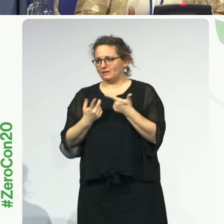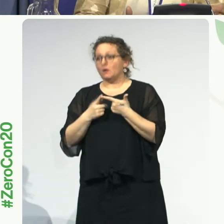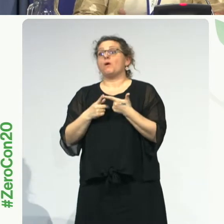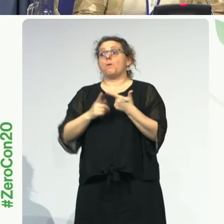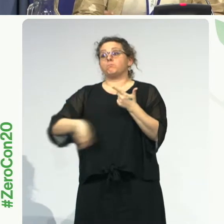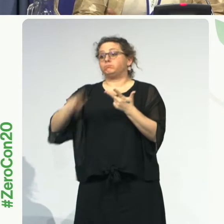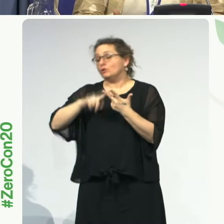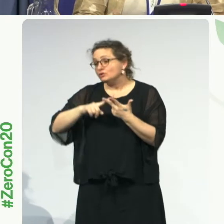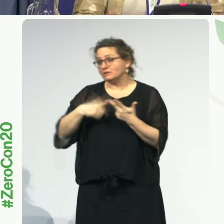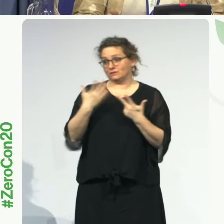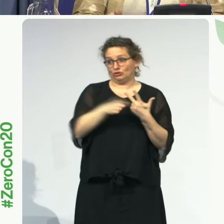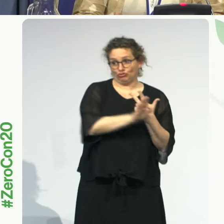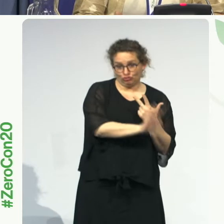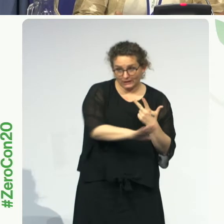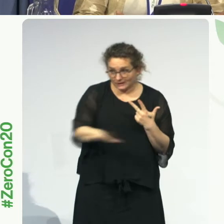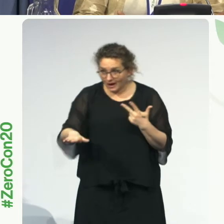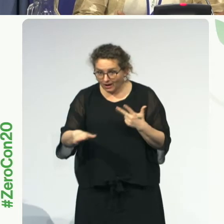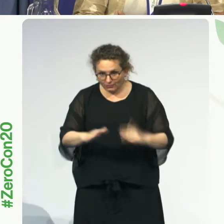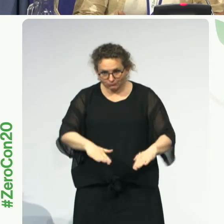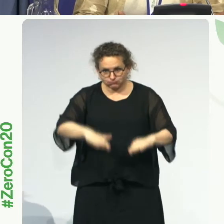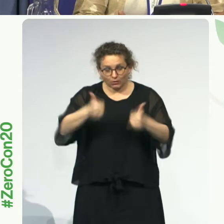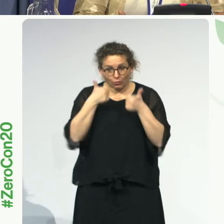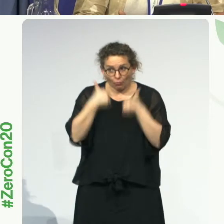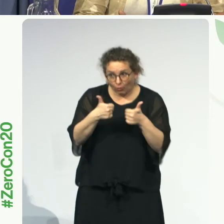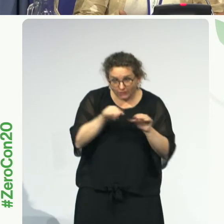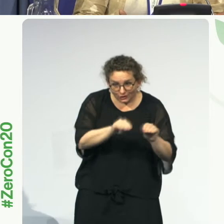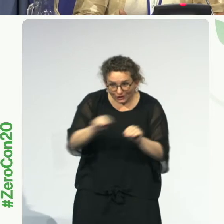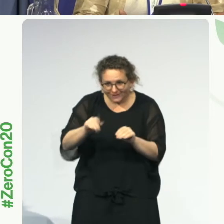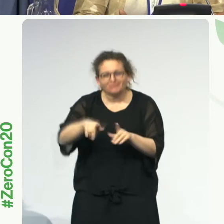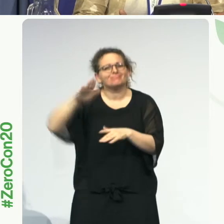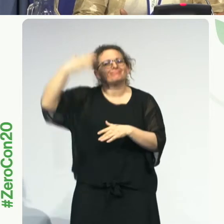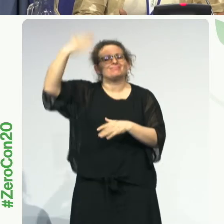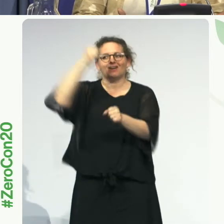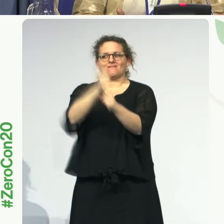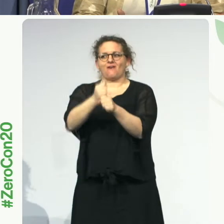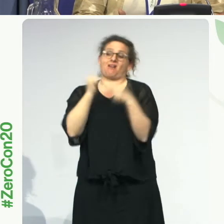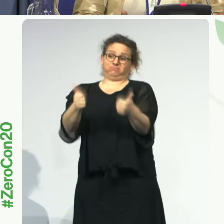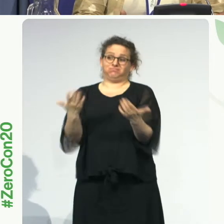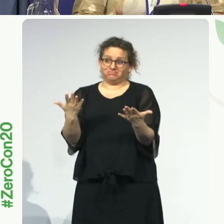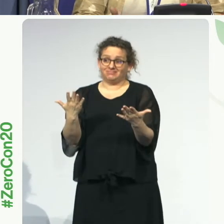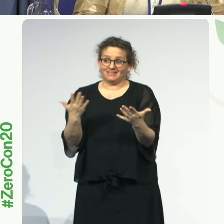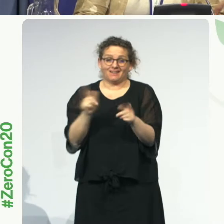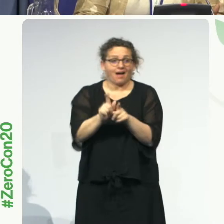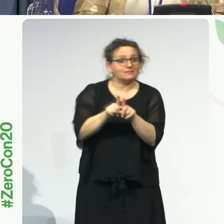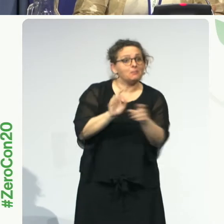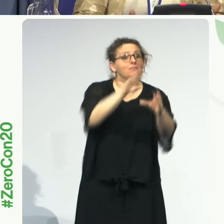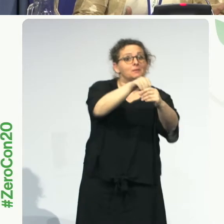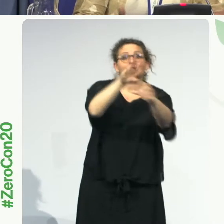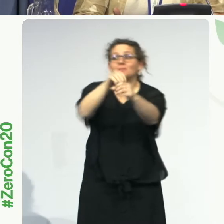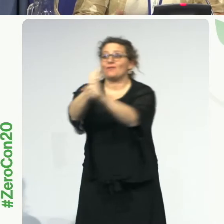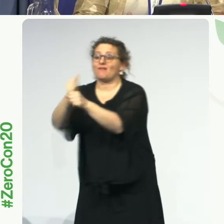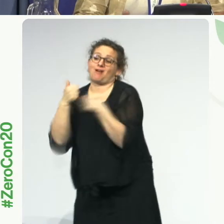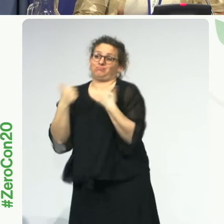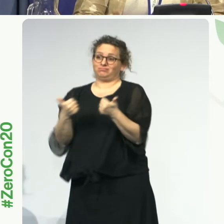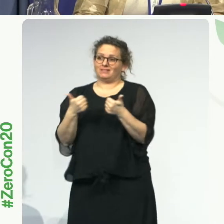the income. These projects are also bringing food on the tables for these students, in addition to that, complementing the